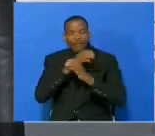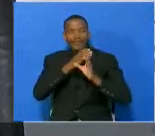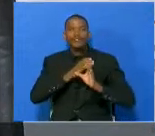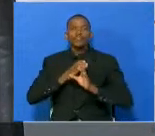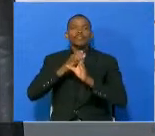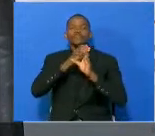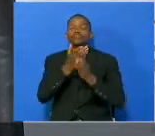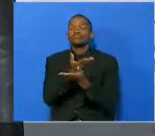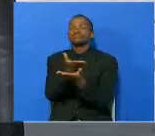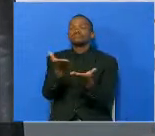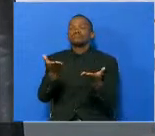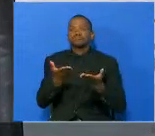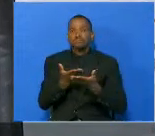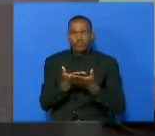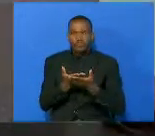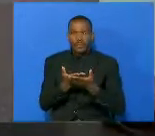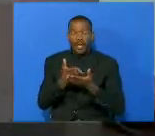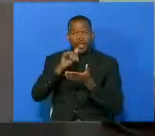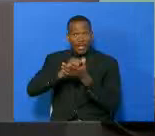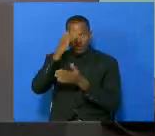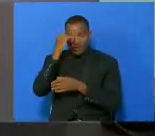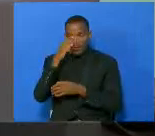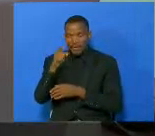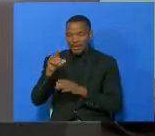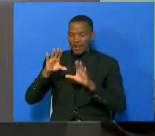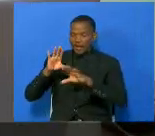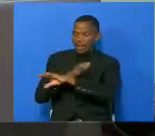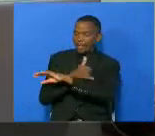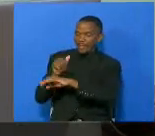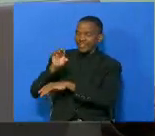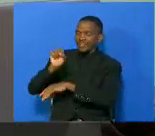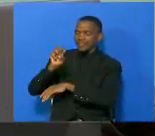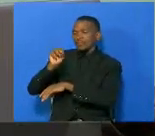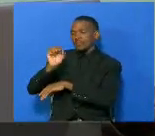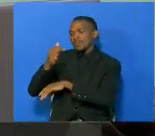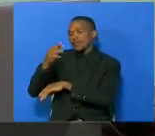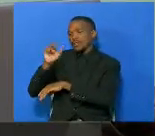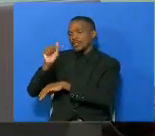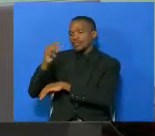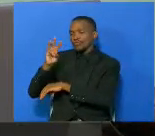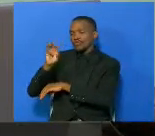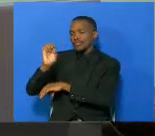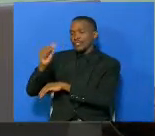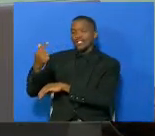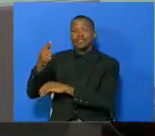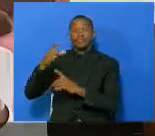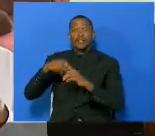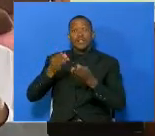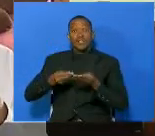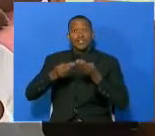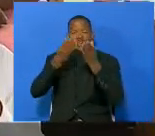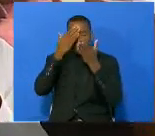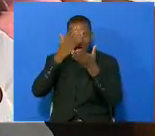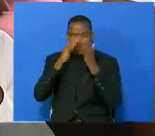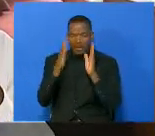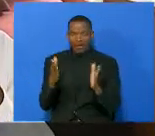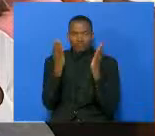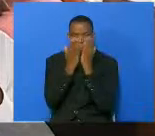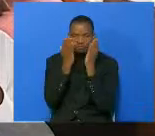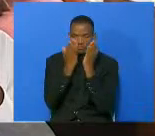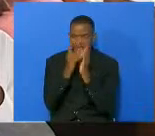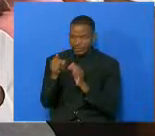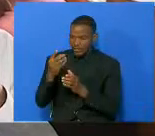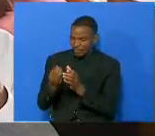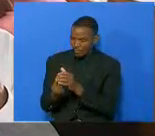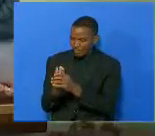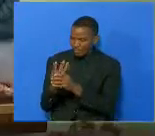bangwe ka bone. Ke ka moo company ya Smart Switch e kgethileng bana ba dikolo ka go atolosa letsogo kwa go bone gore ba te ba gole sente